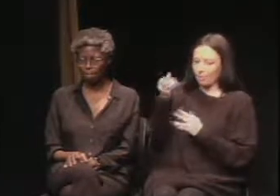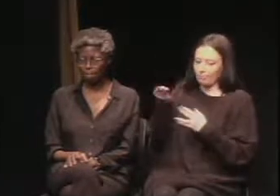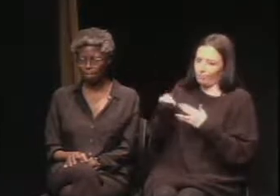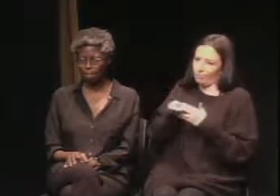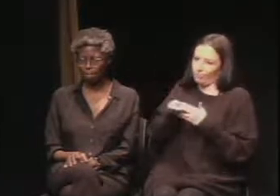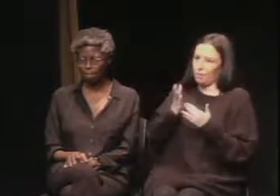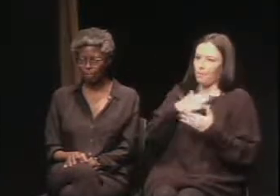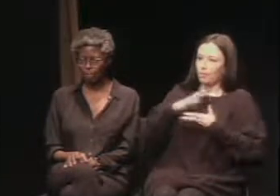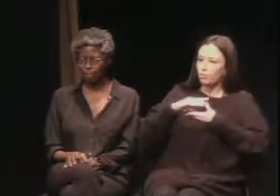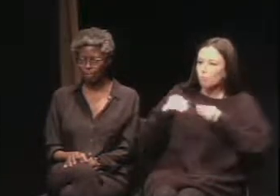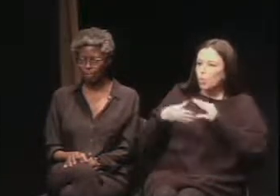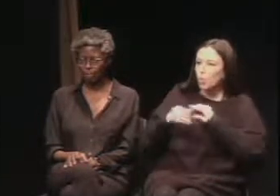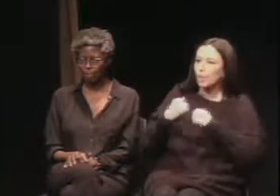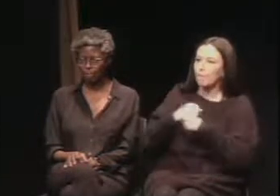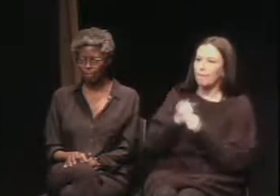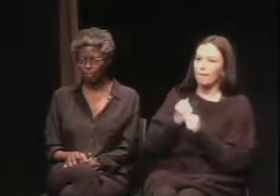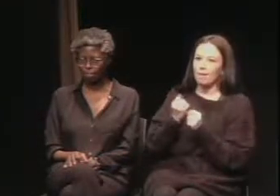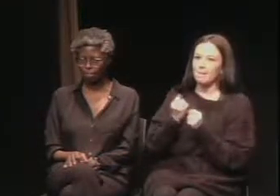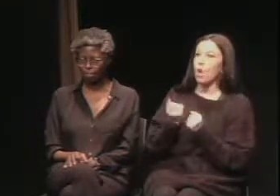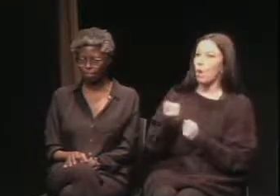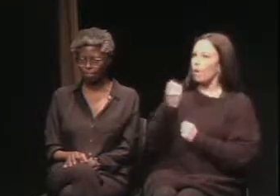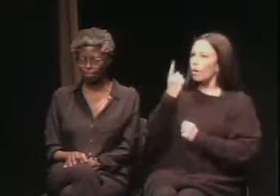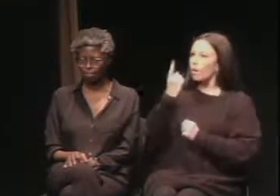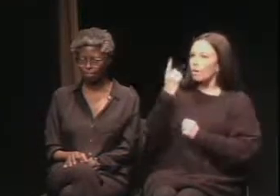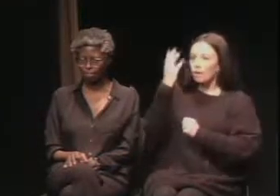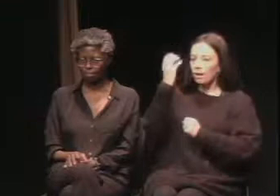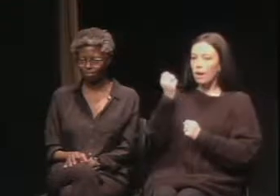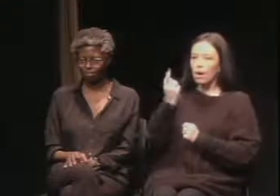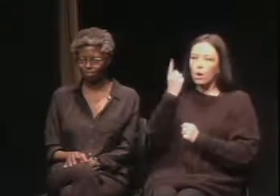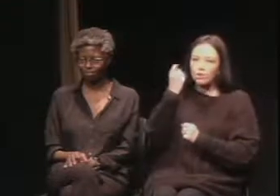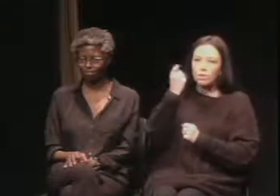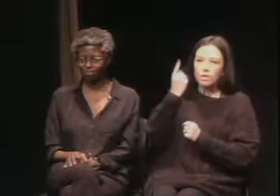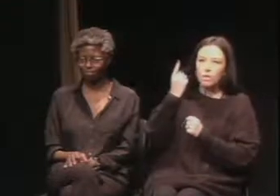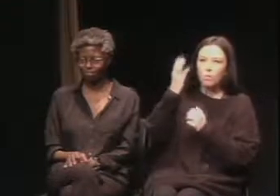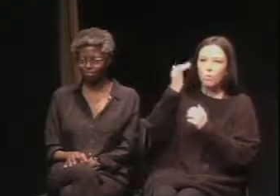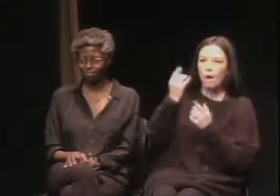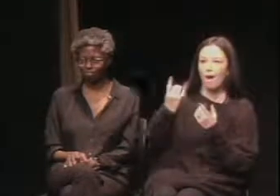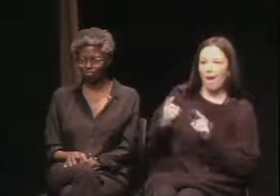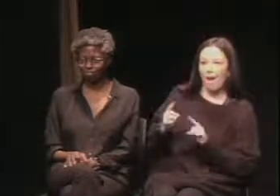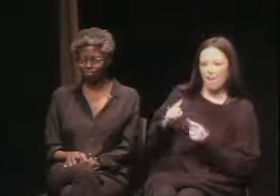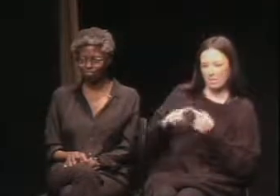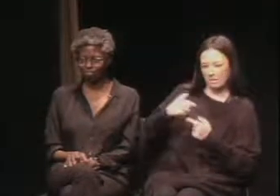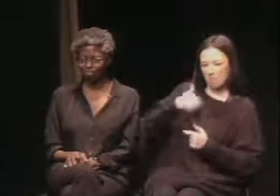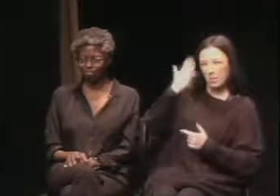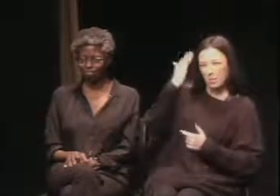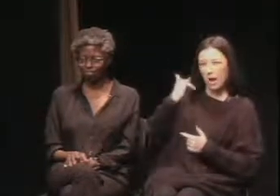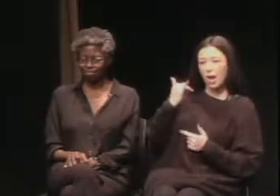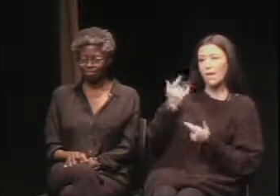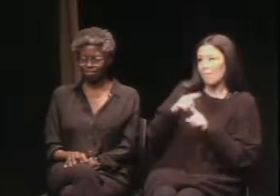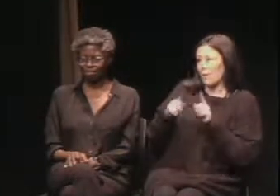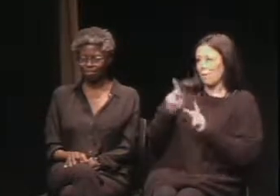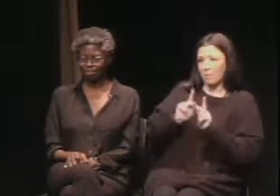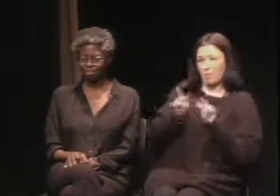story to make it all make sense. Right. In some way. Right. And I just think that's what we do.